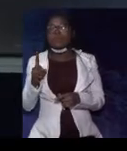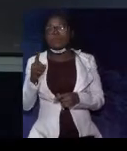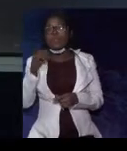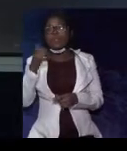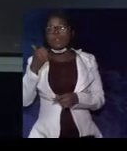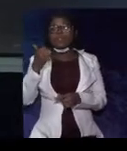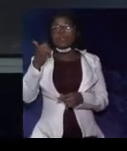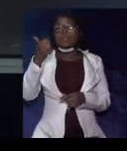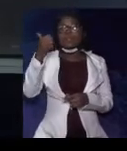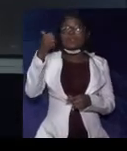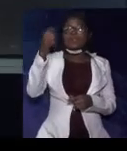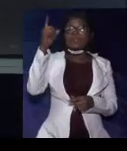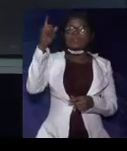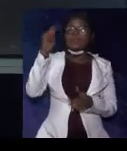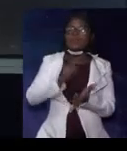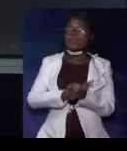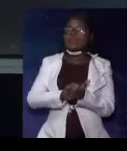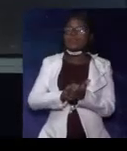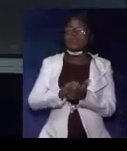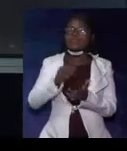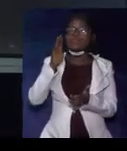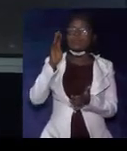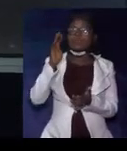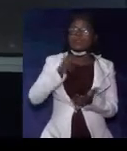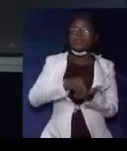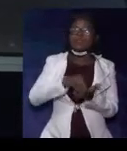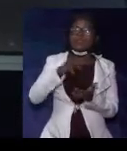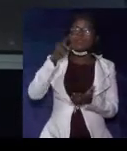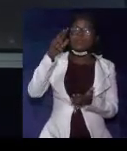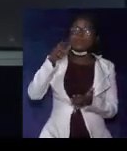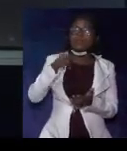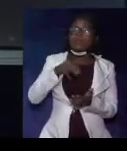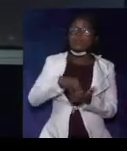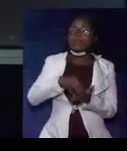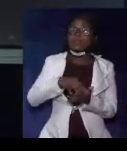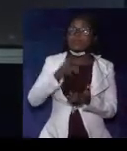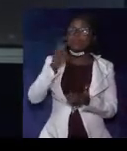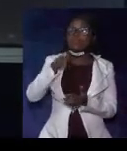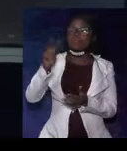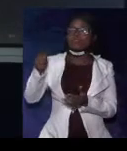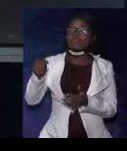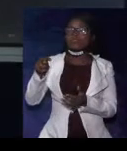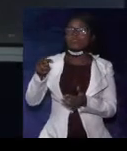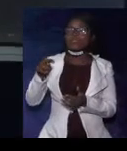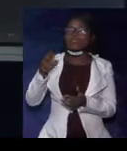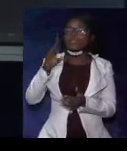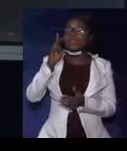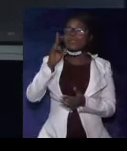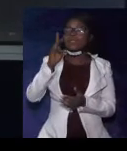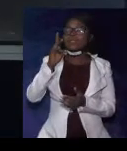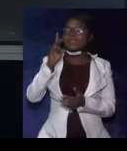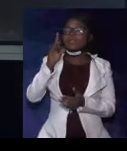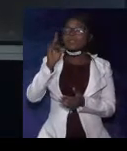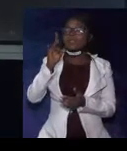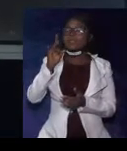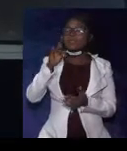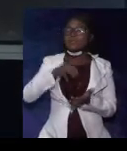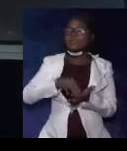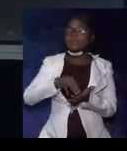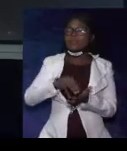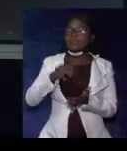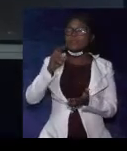or units, thousands, millions, billions, and of course, trillion. So this will be 22 trillion, 18